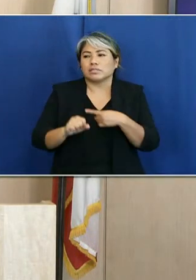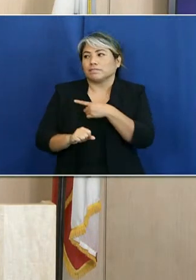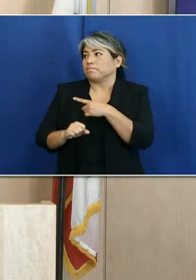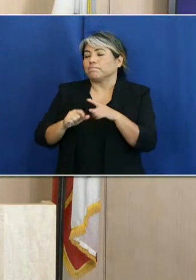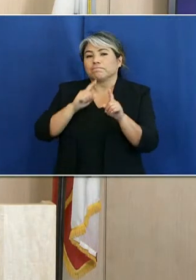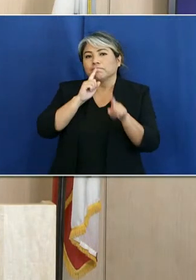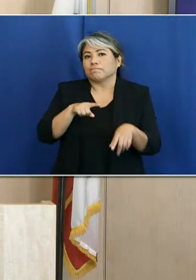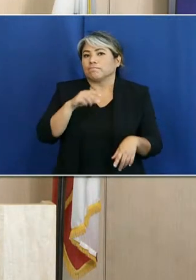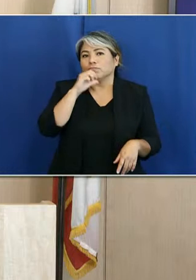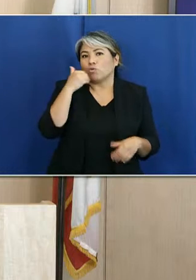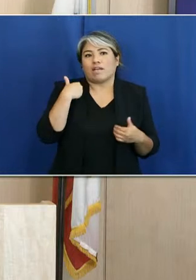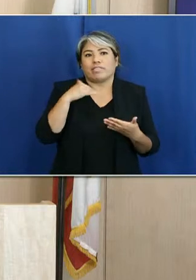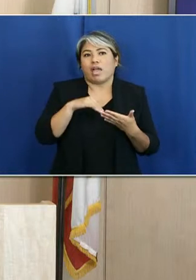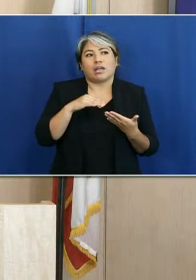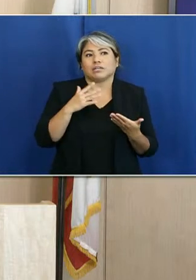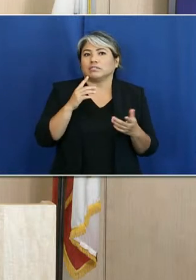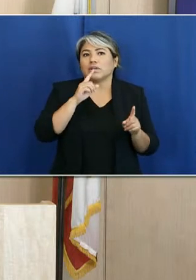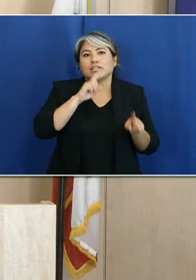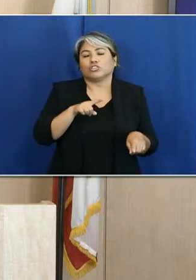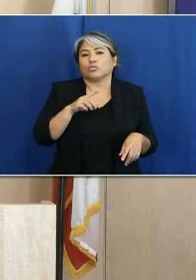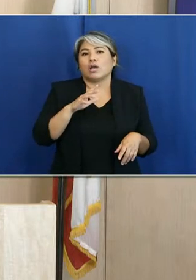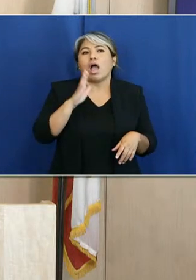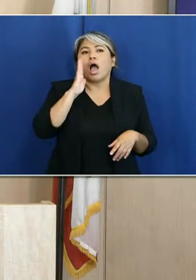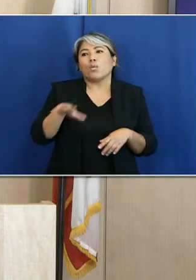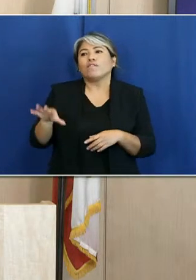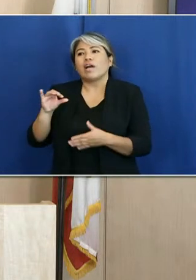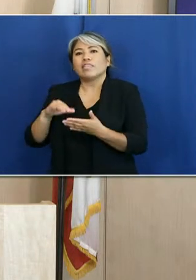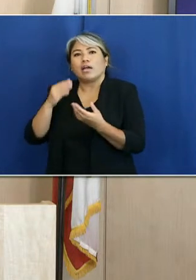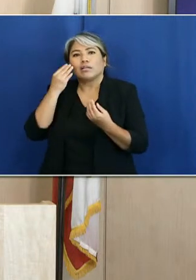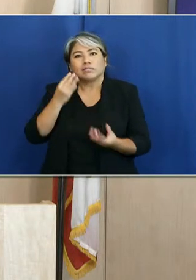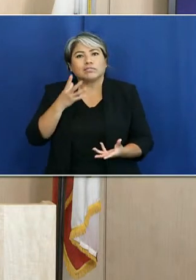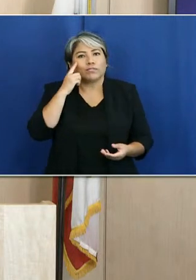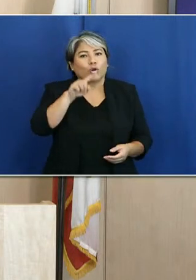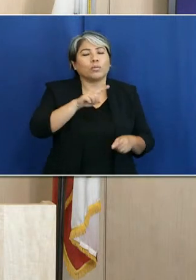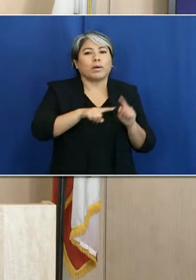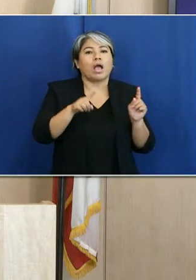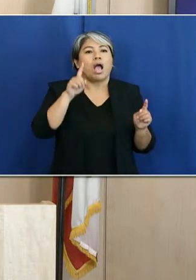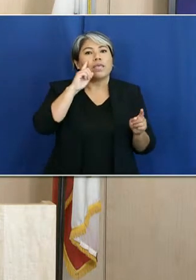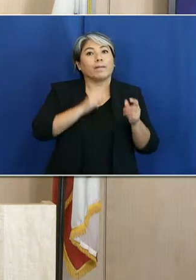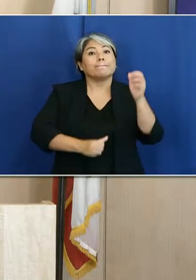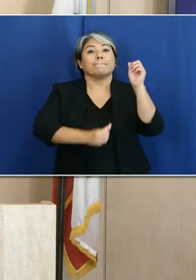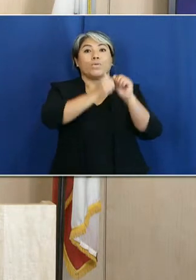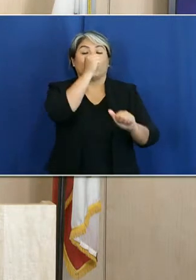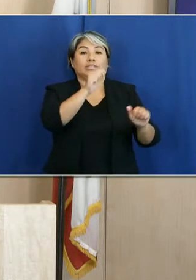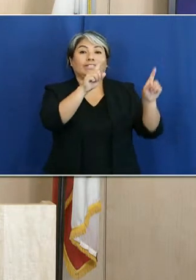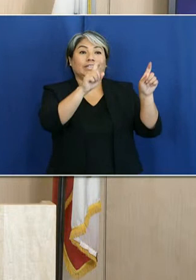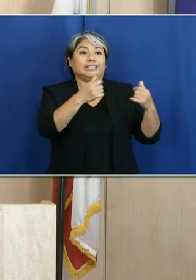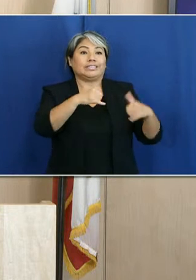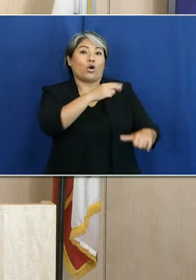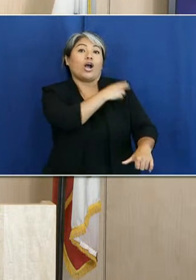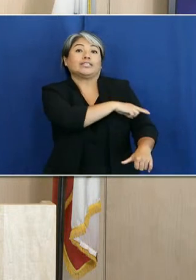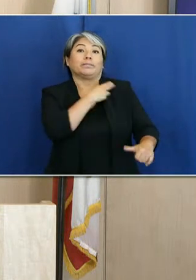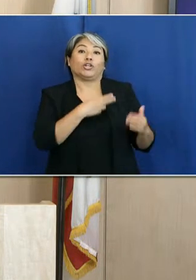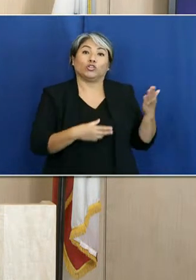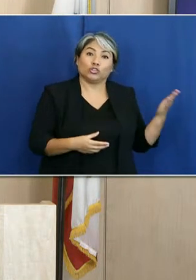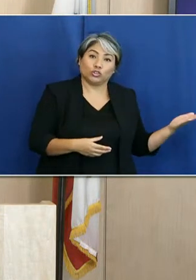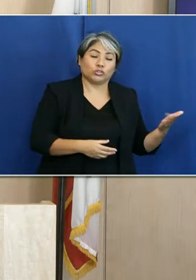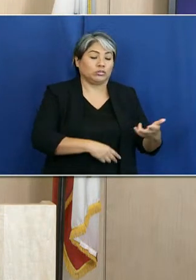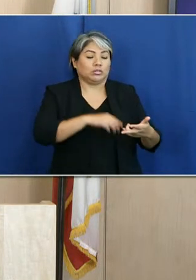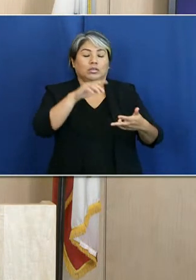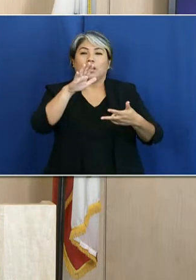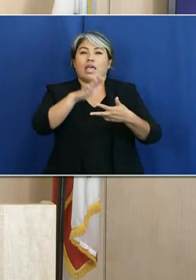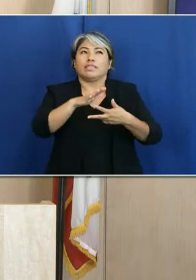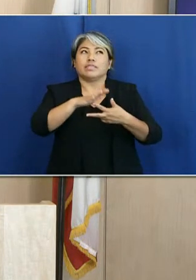don't with me right now, Paul. I'll get that for you. But I know the bulk of the testing is still hospitals, followed